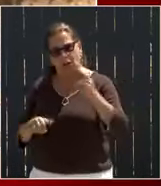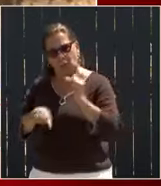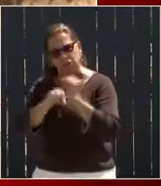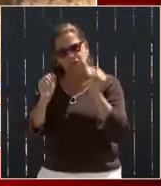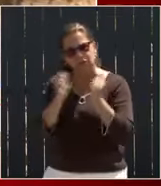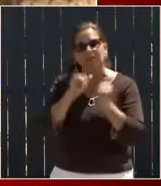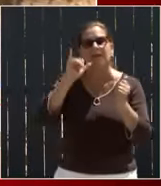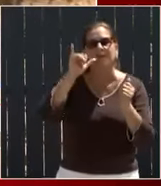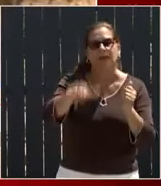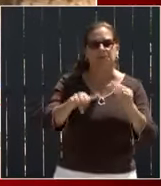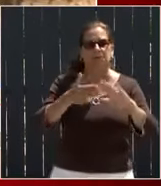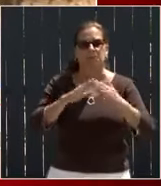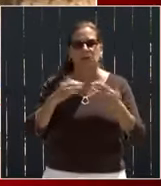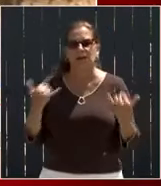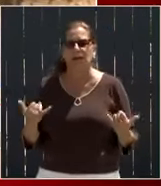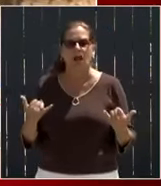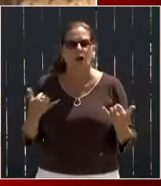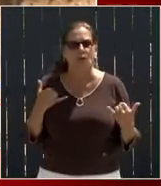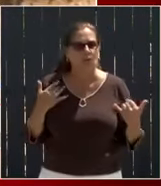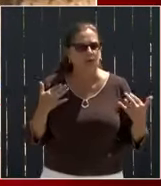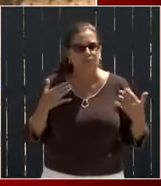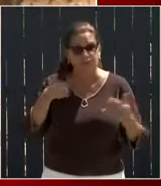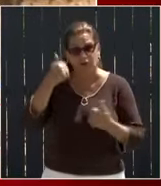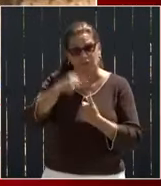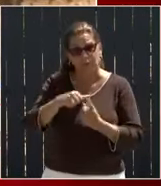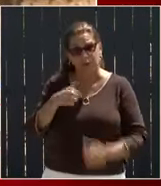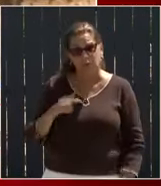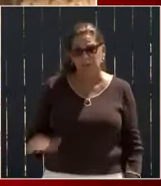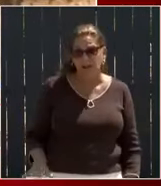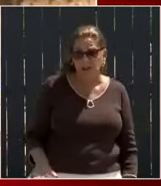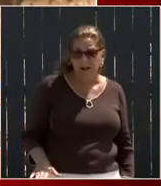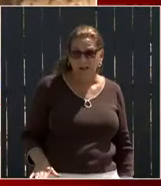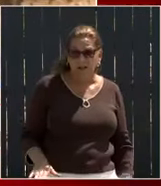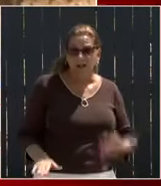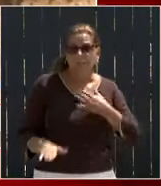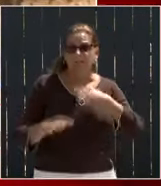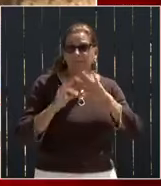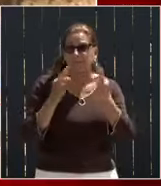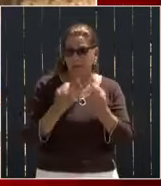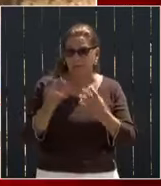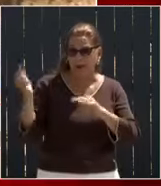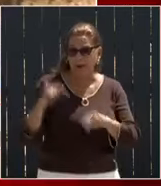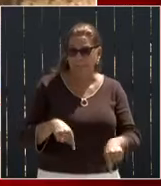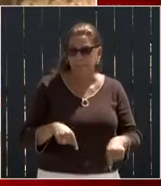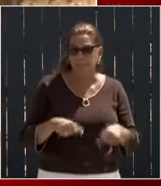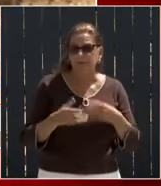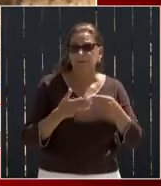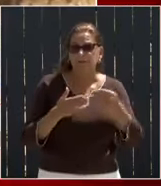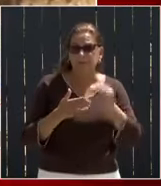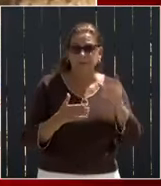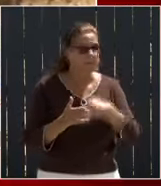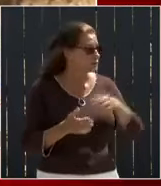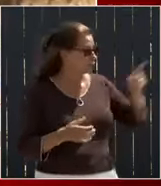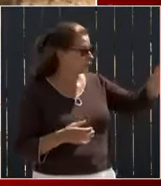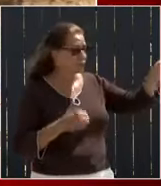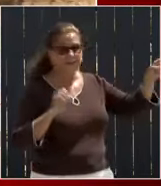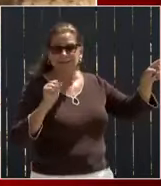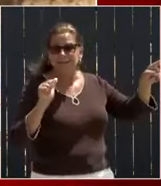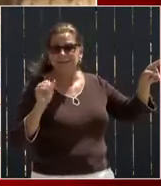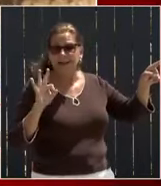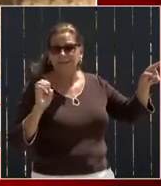when. I remember as a child, my family coming to this shopping center. We had the Safeway on one side and the Giant on the other.